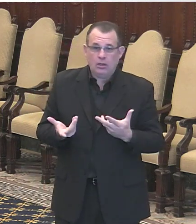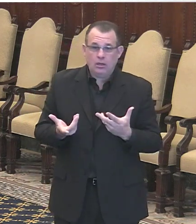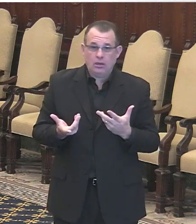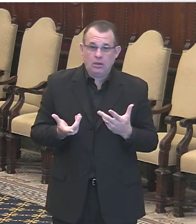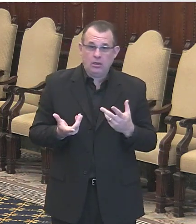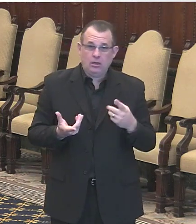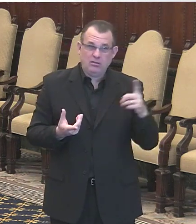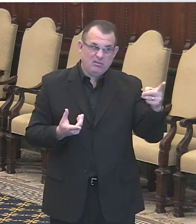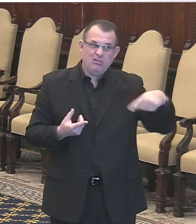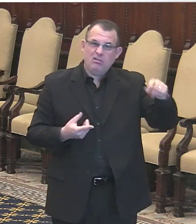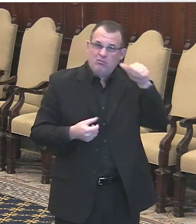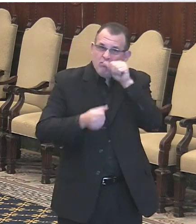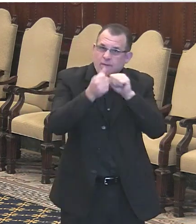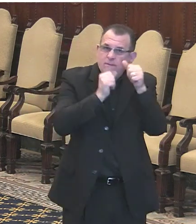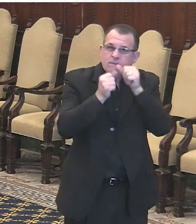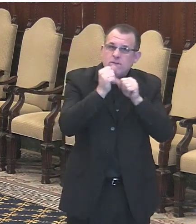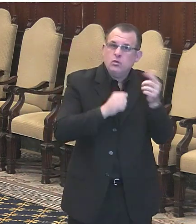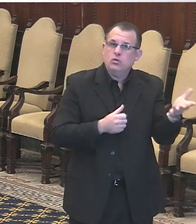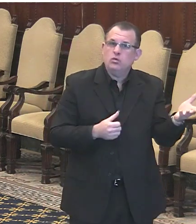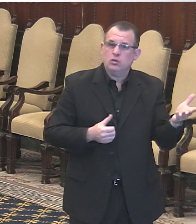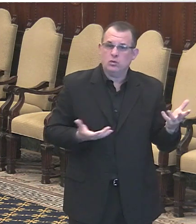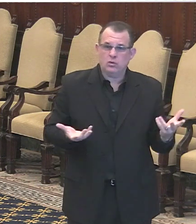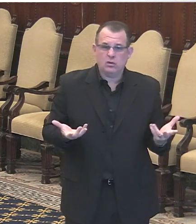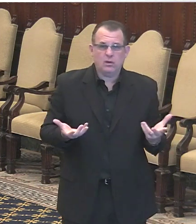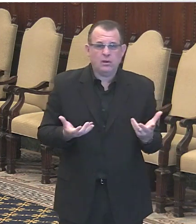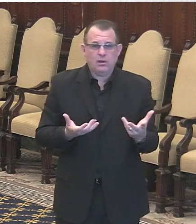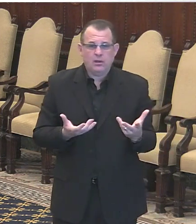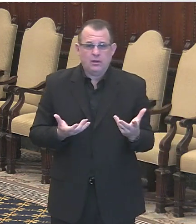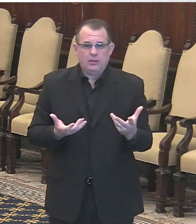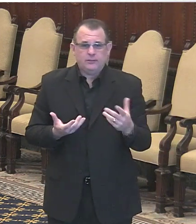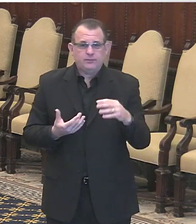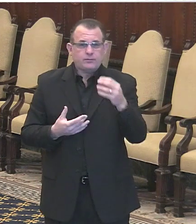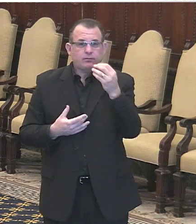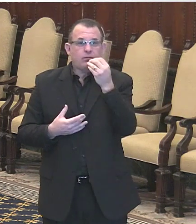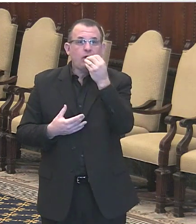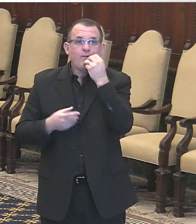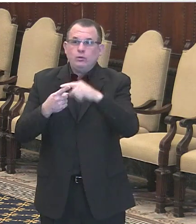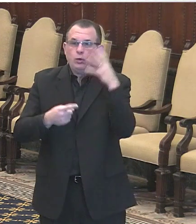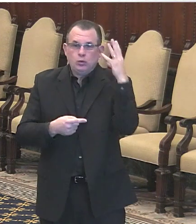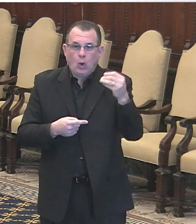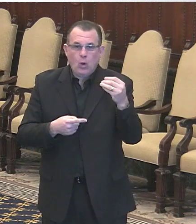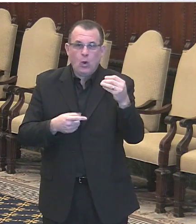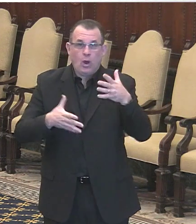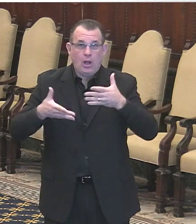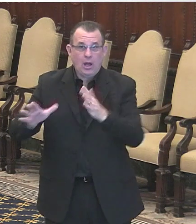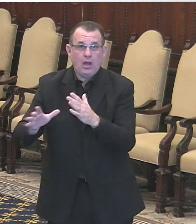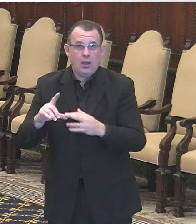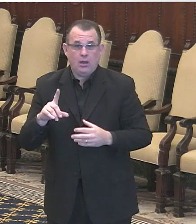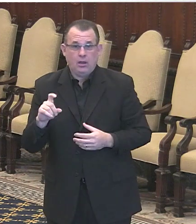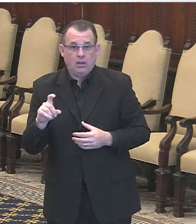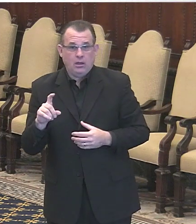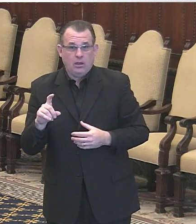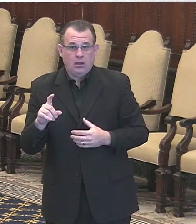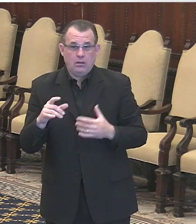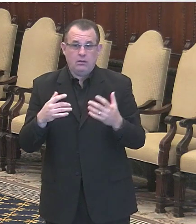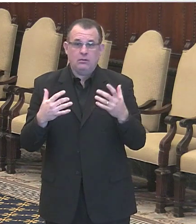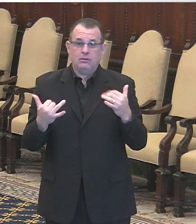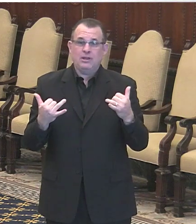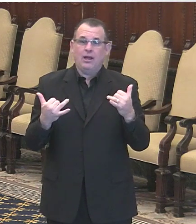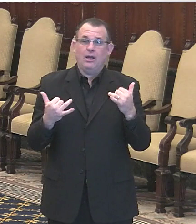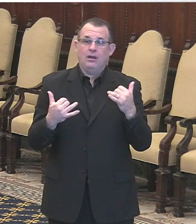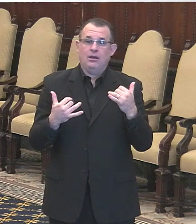suffering. We allow food to go. I see no reason why a jug of margaritas or a